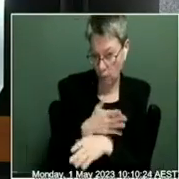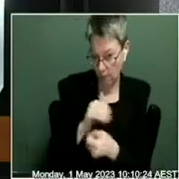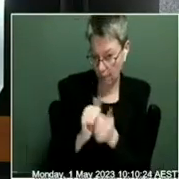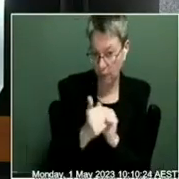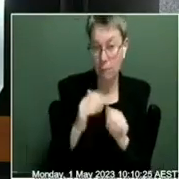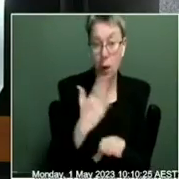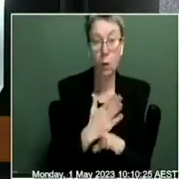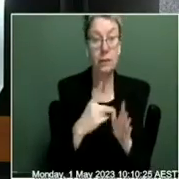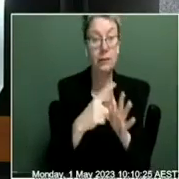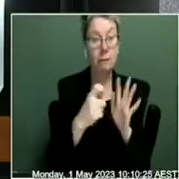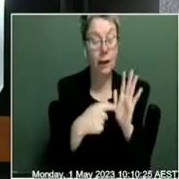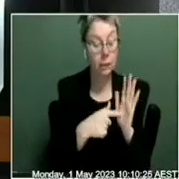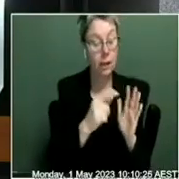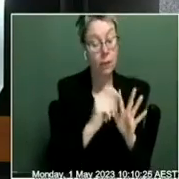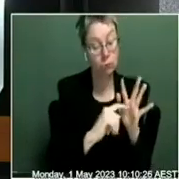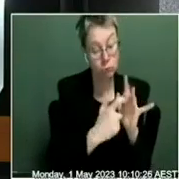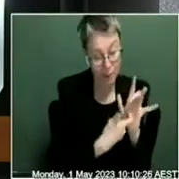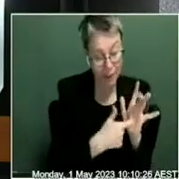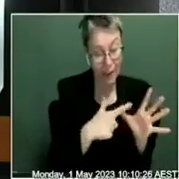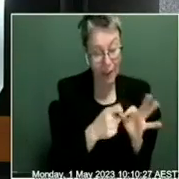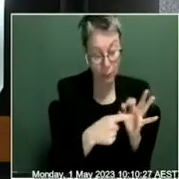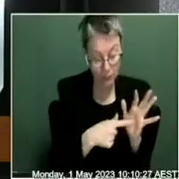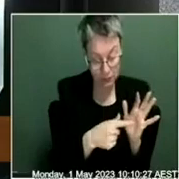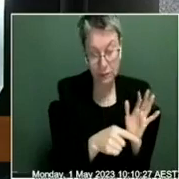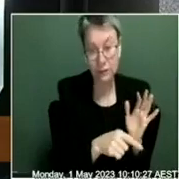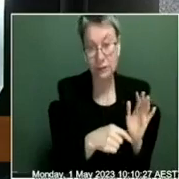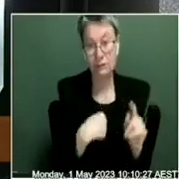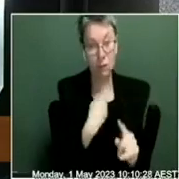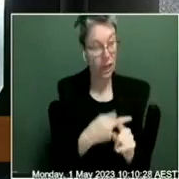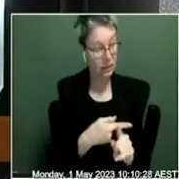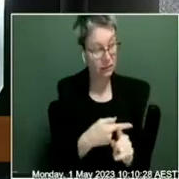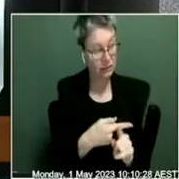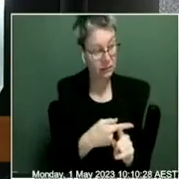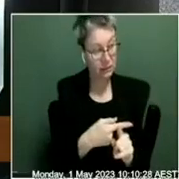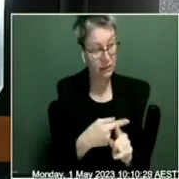before that Department of Health and Human Services when the departments were combined.